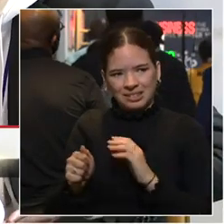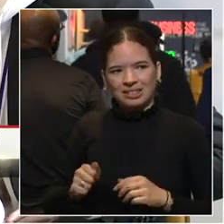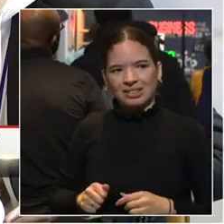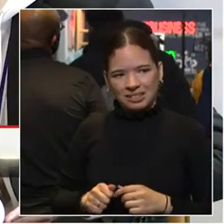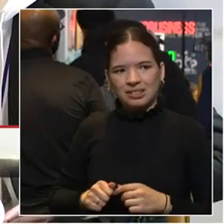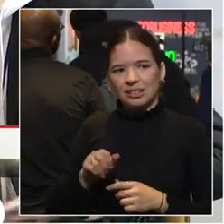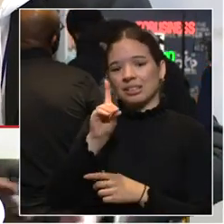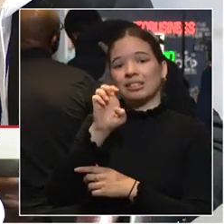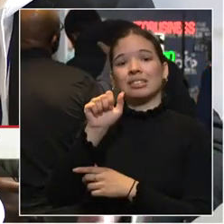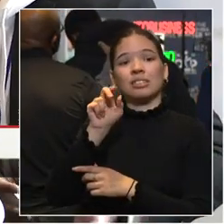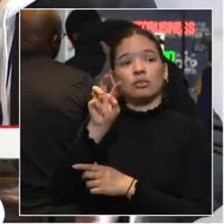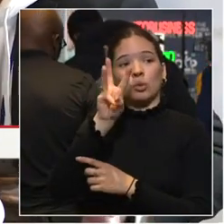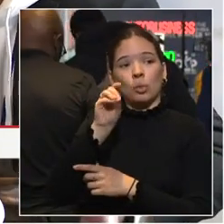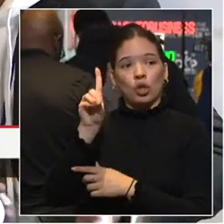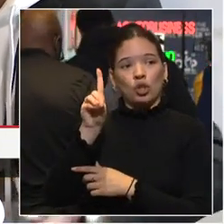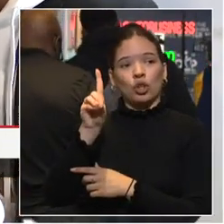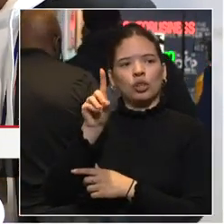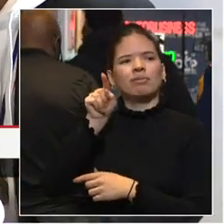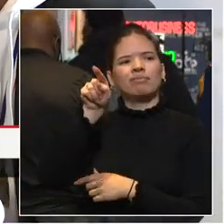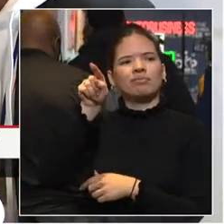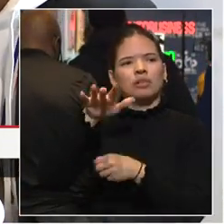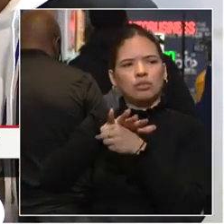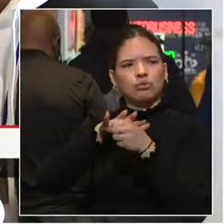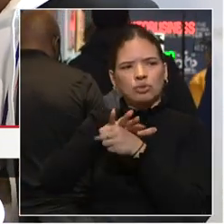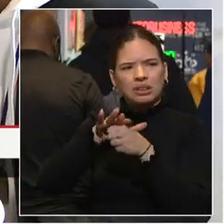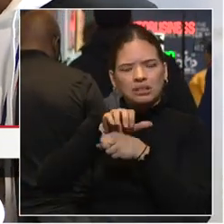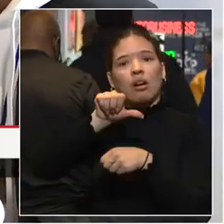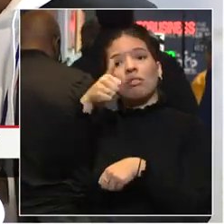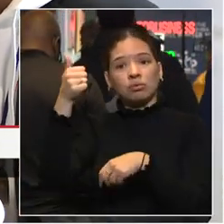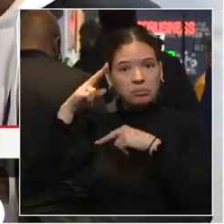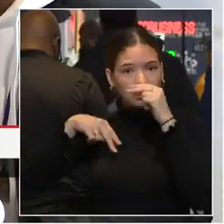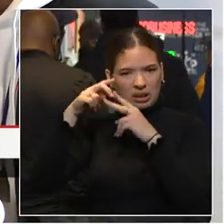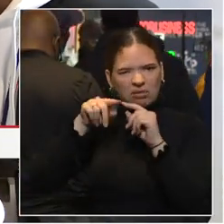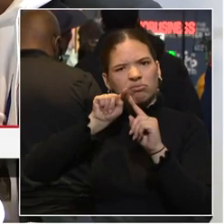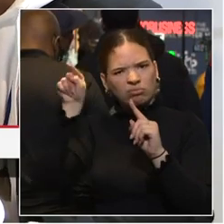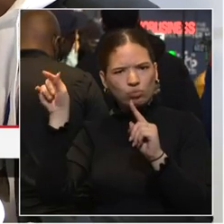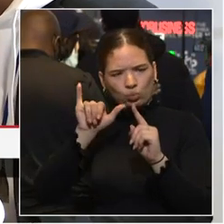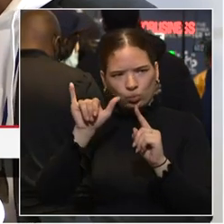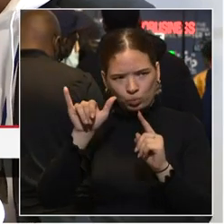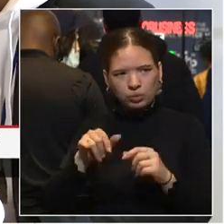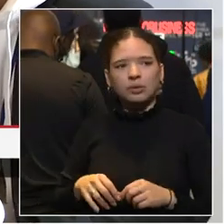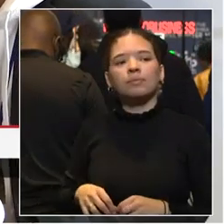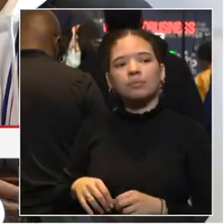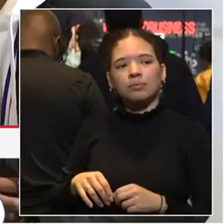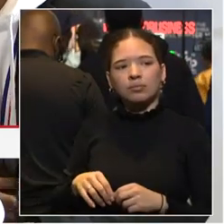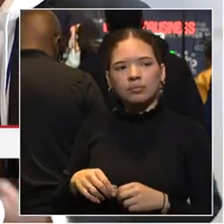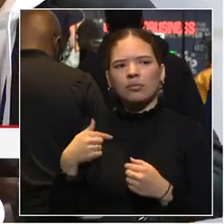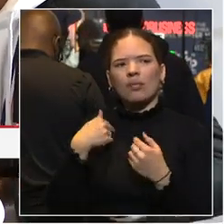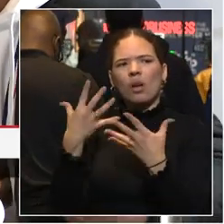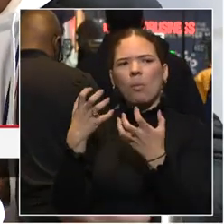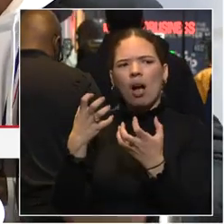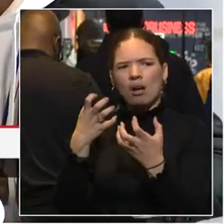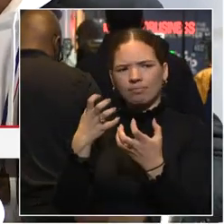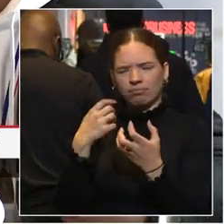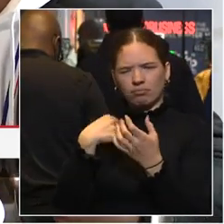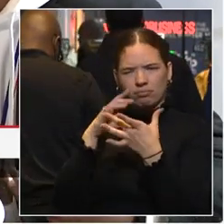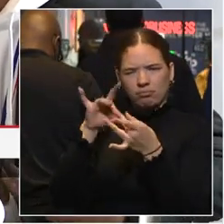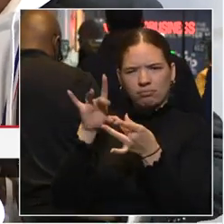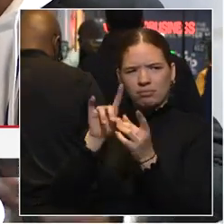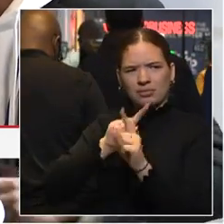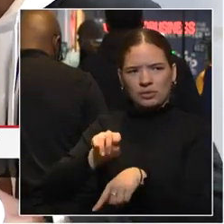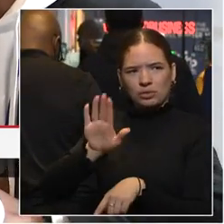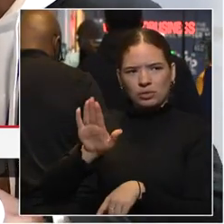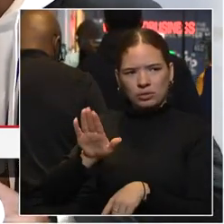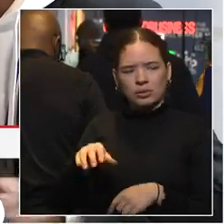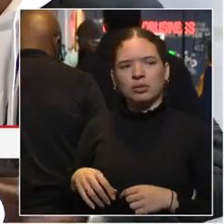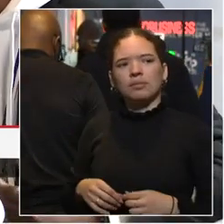of the program as well. And just to piggyback off of what you all said, there are different